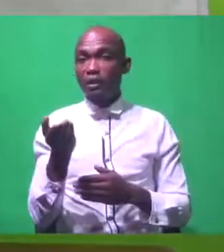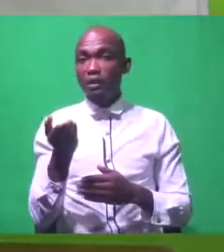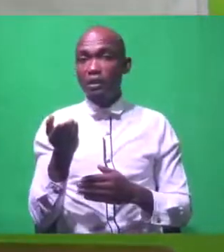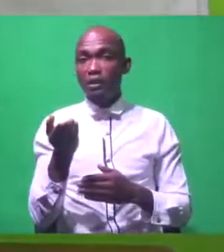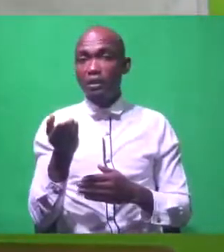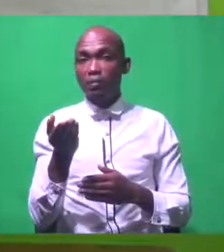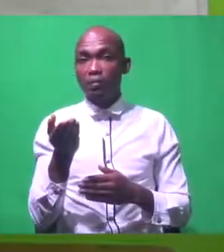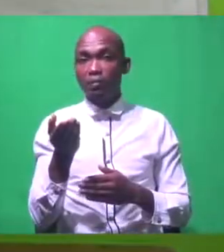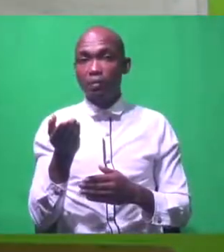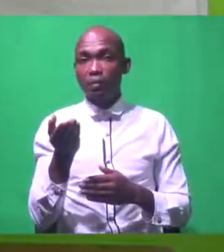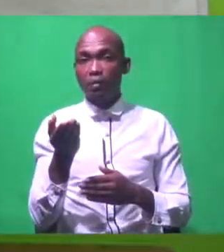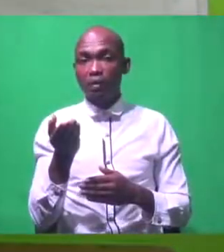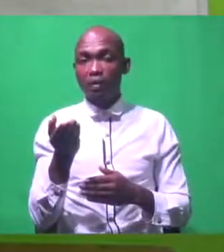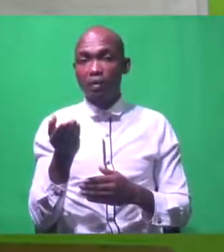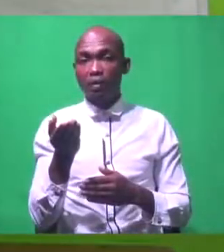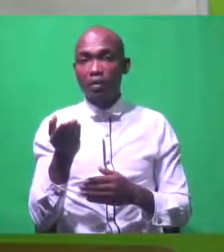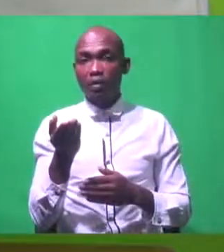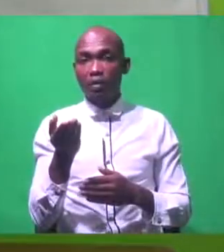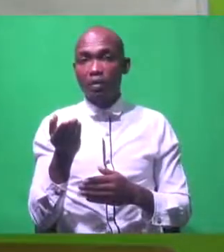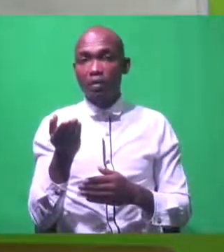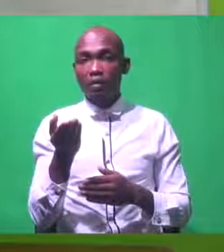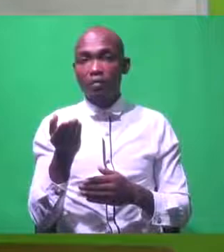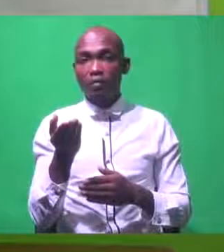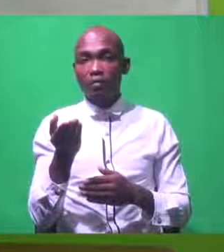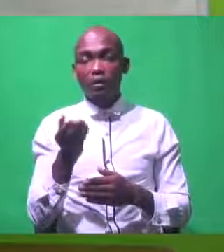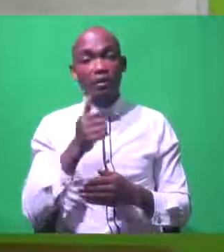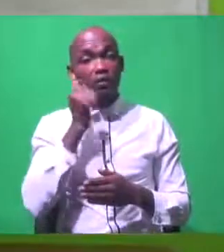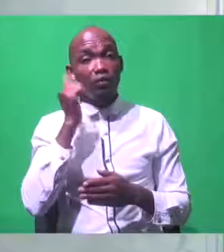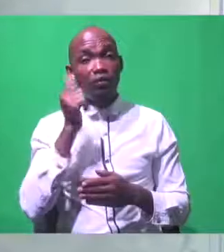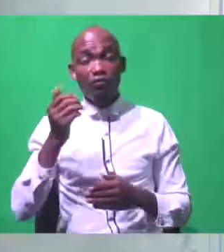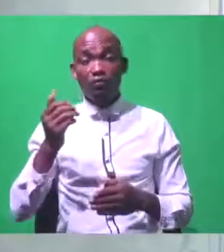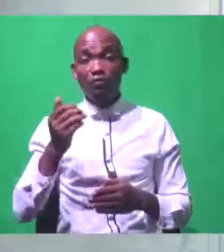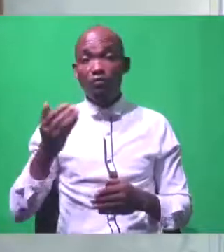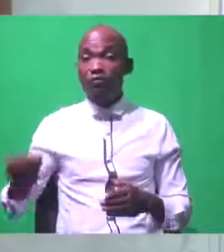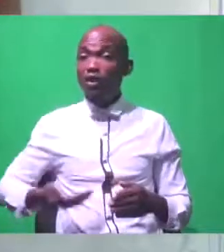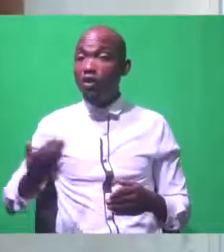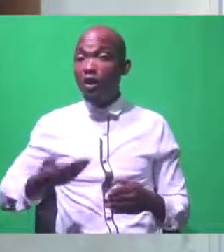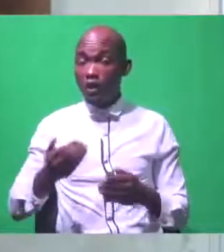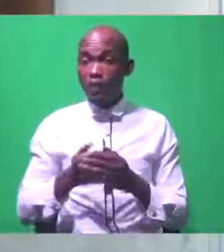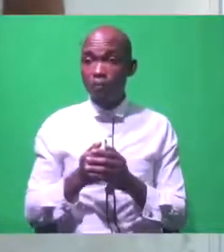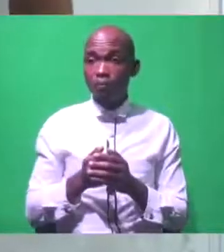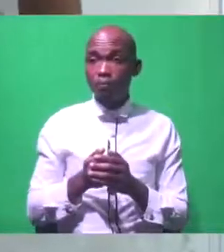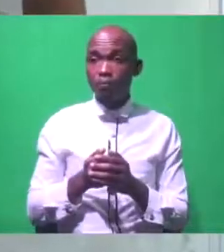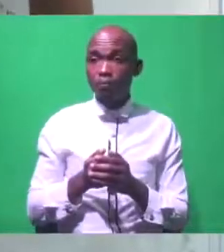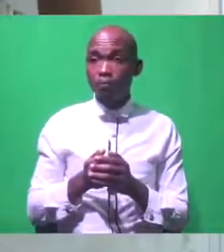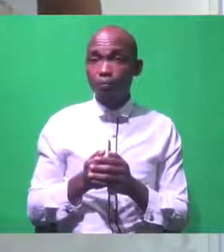foreign-oriented and examination-based. Colonial education, it was